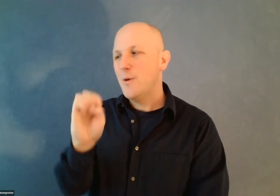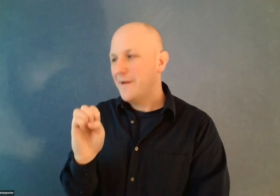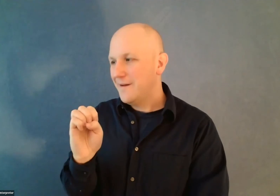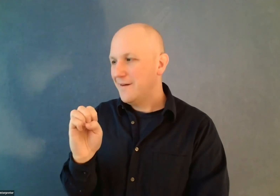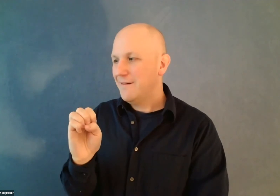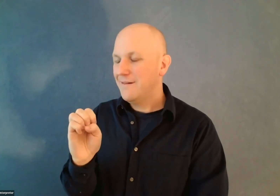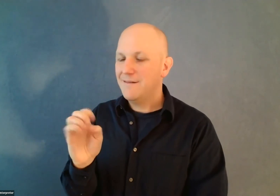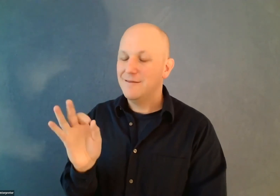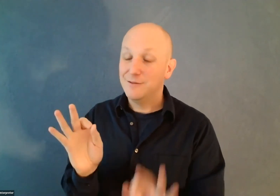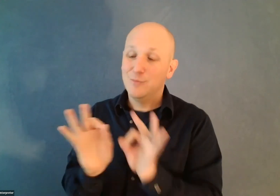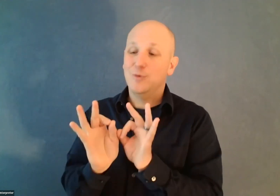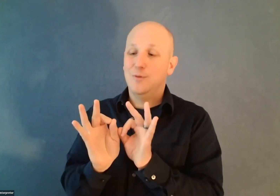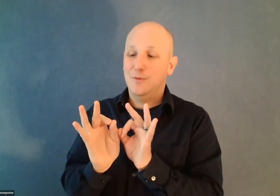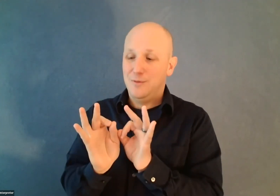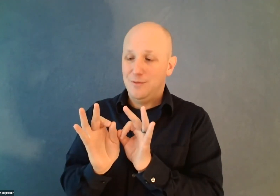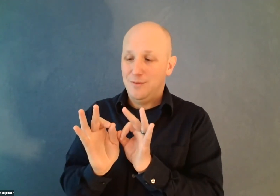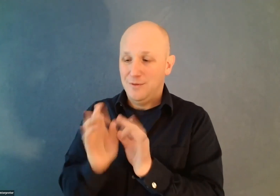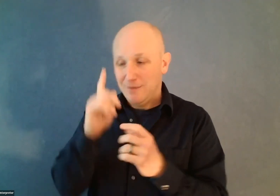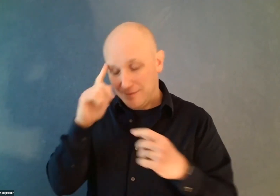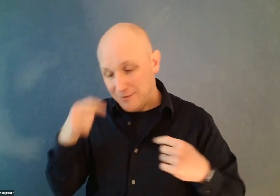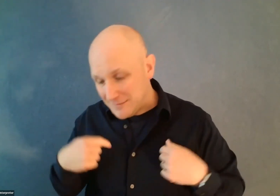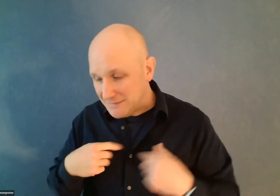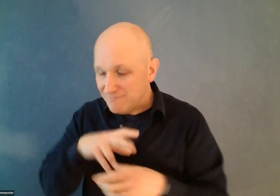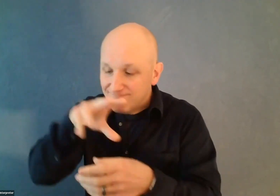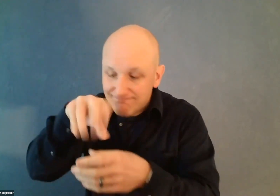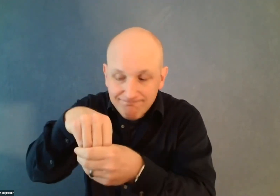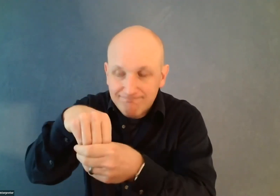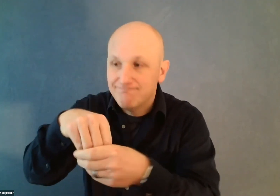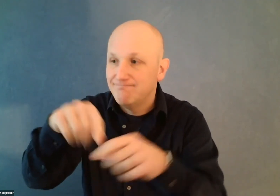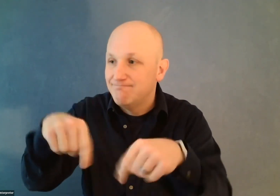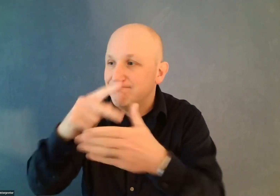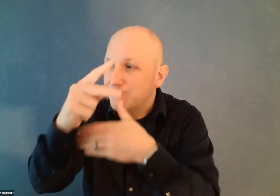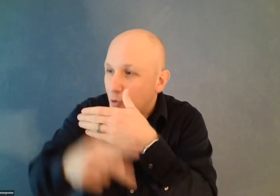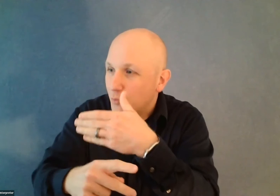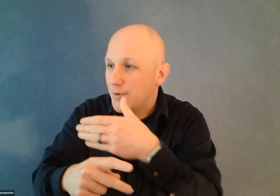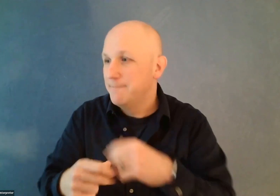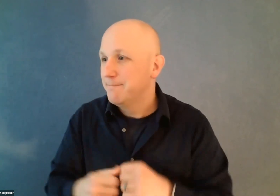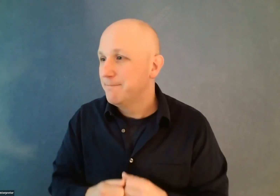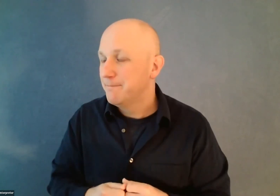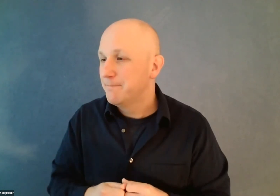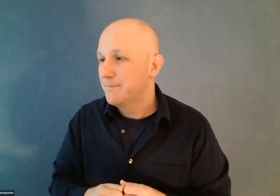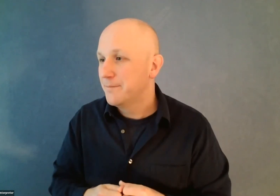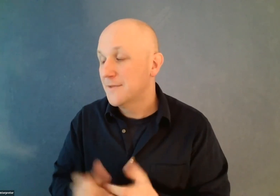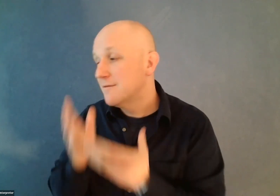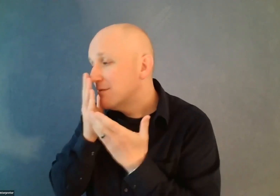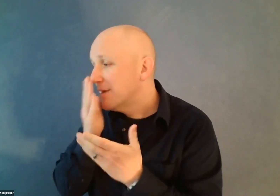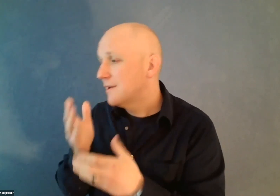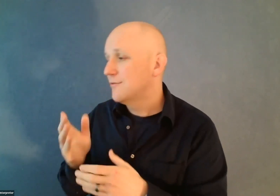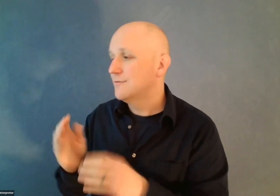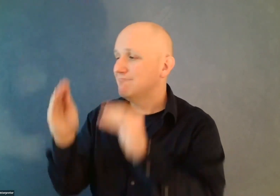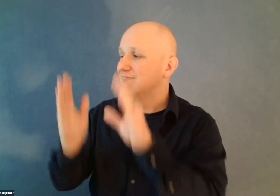me to involve myself in this. And I would like to say thanks to Professor Matt, Professor